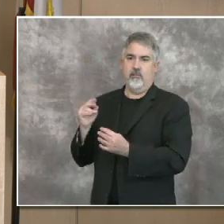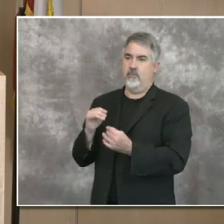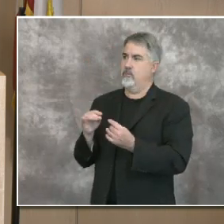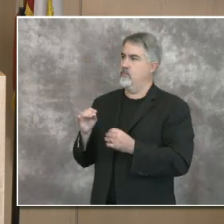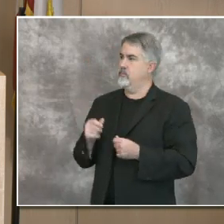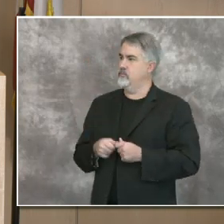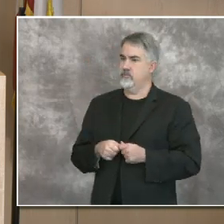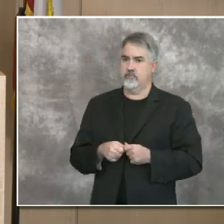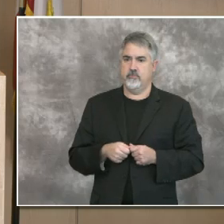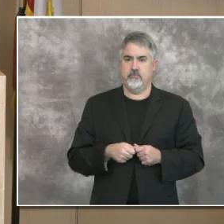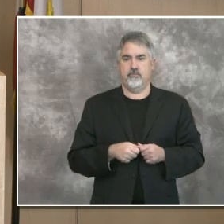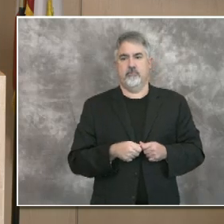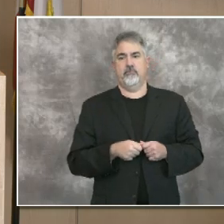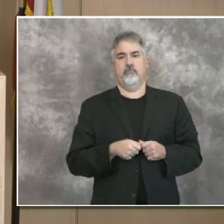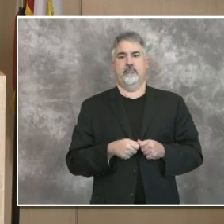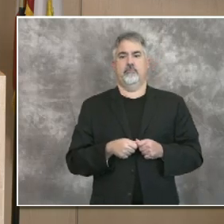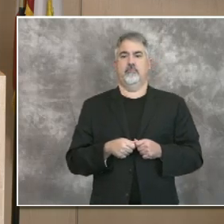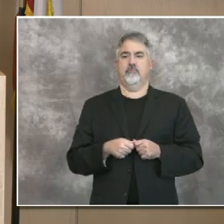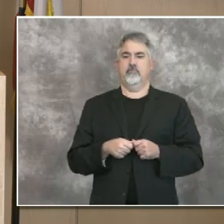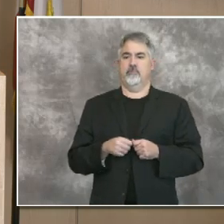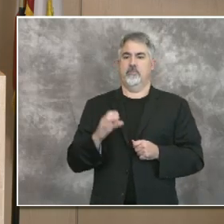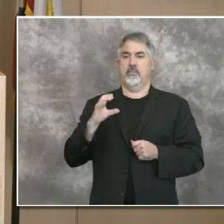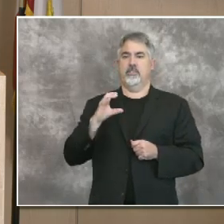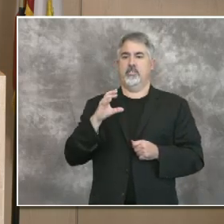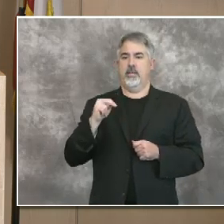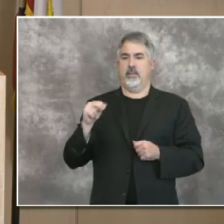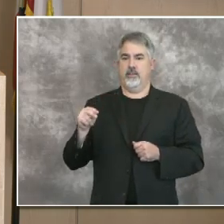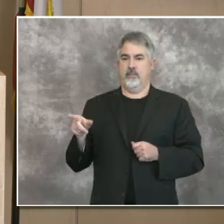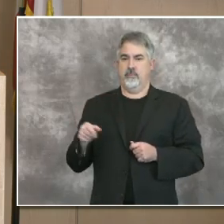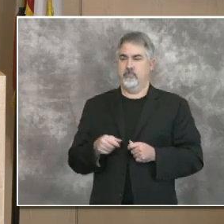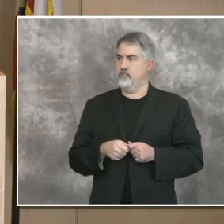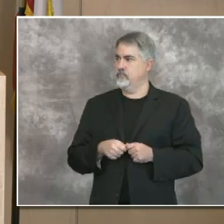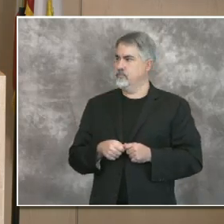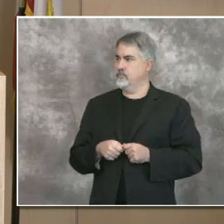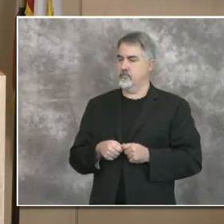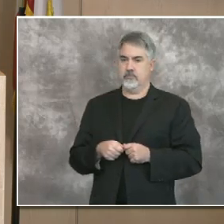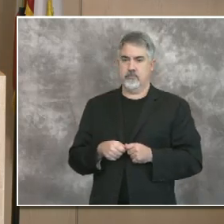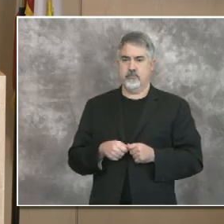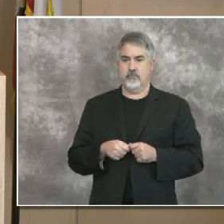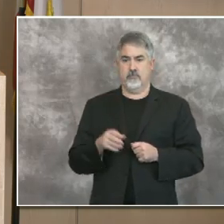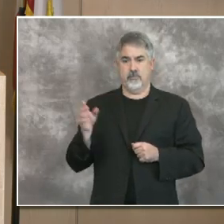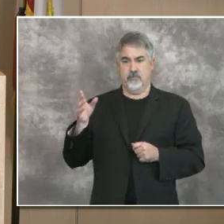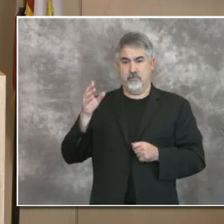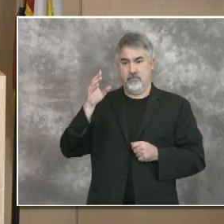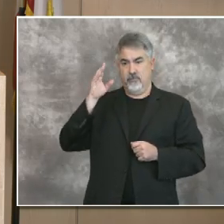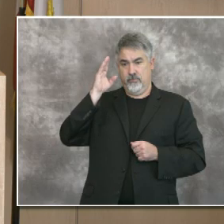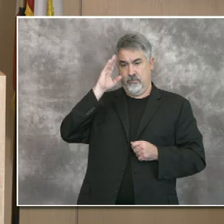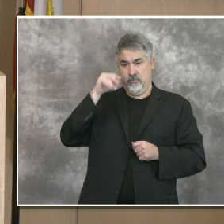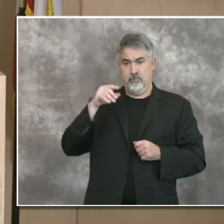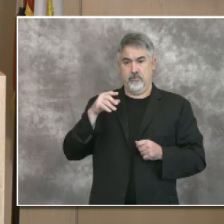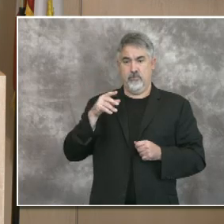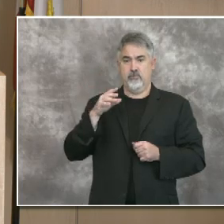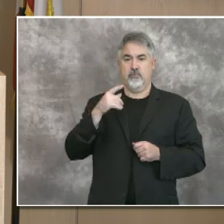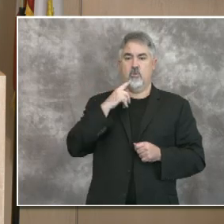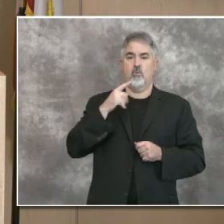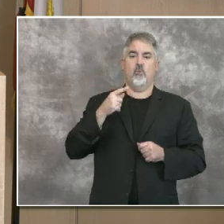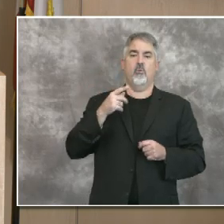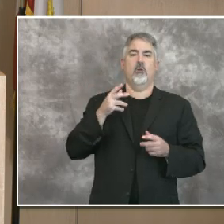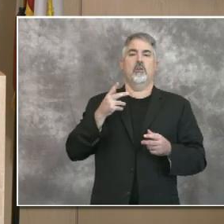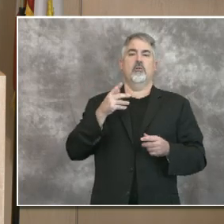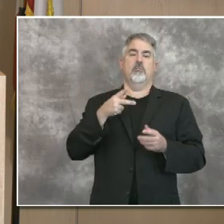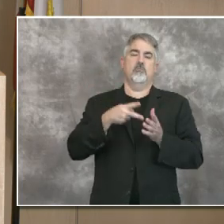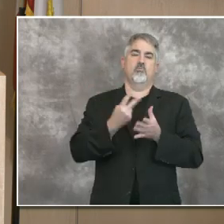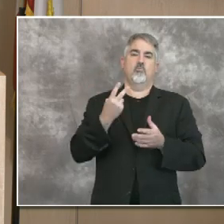Alexandra Meeks from CNN, are there any indications that an influx of dual citizens from Mexico are seeking COVID-19 treatments